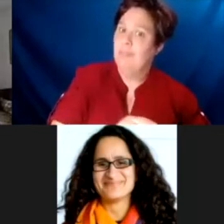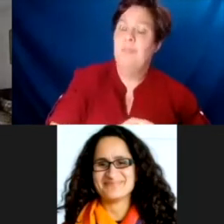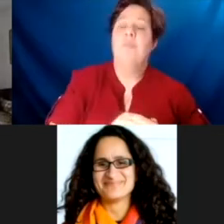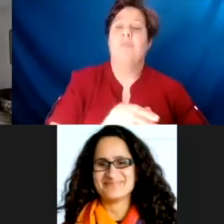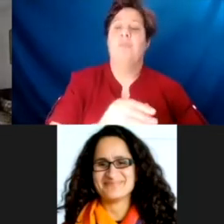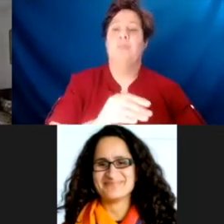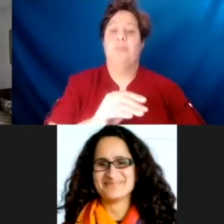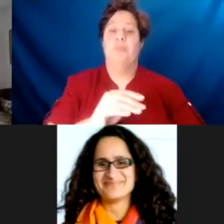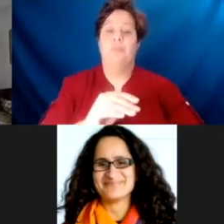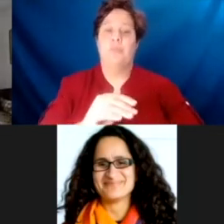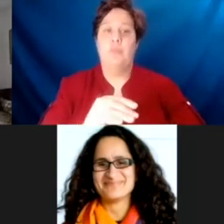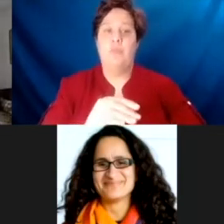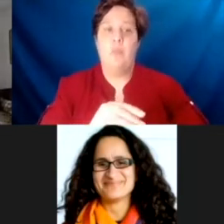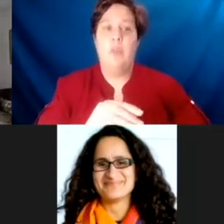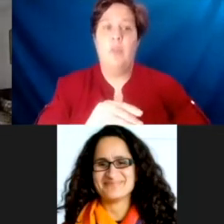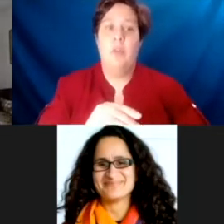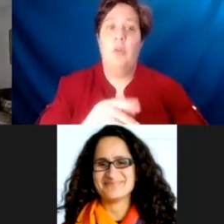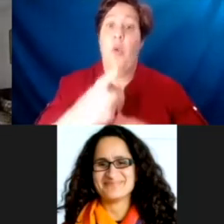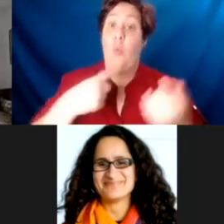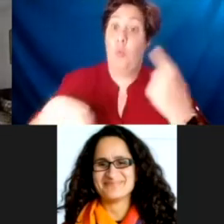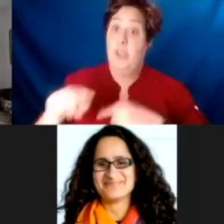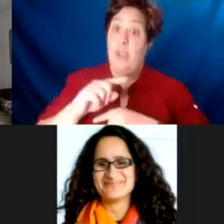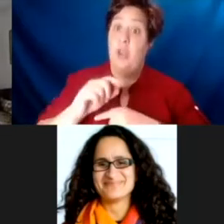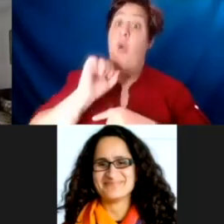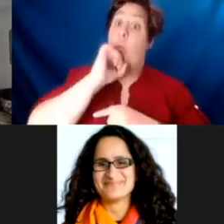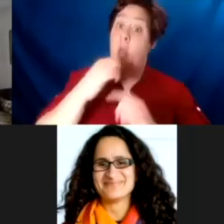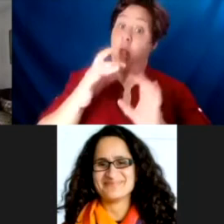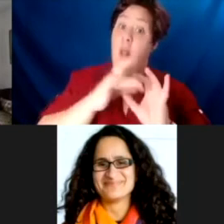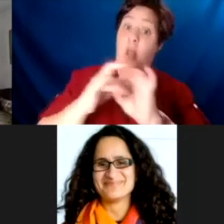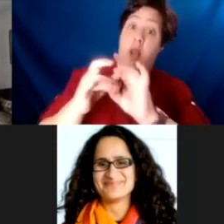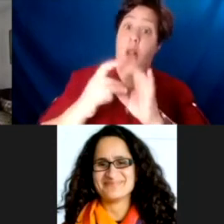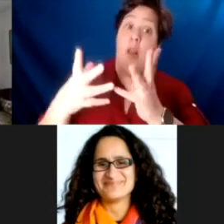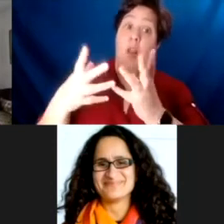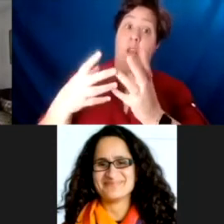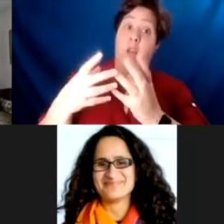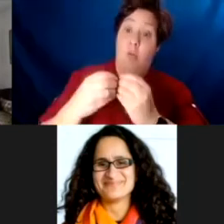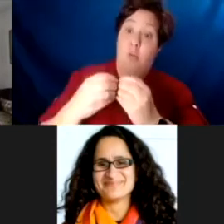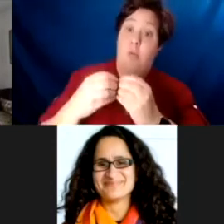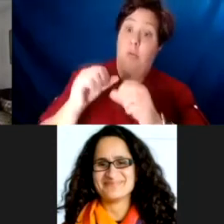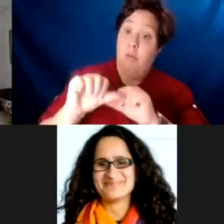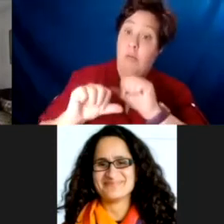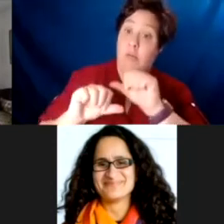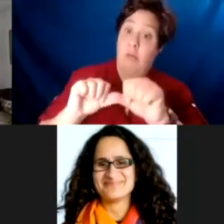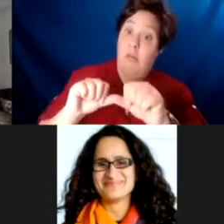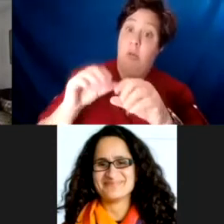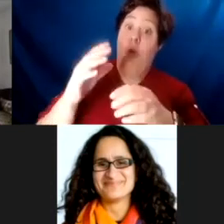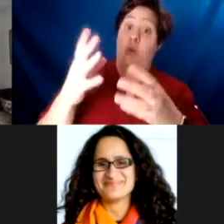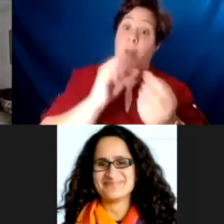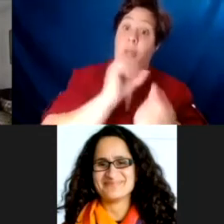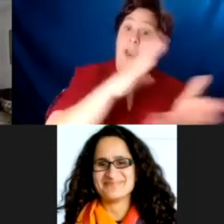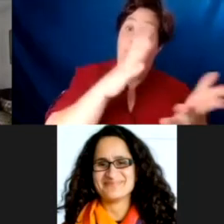that we as well will be working closely each step with the Liberty Advisory